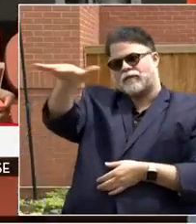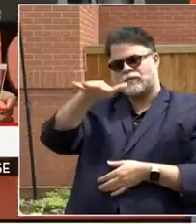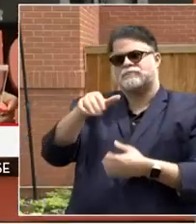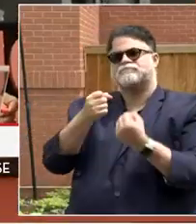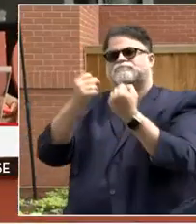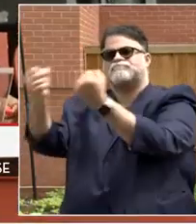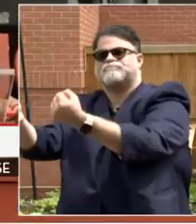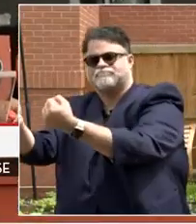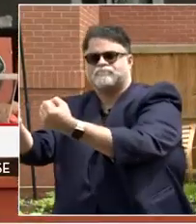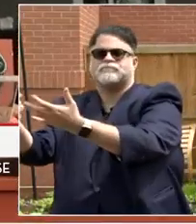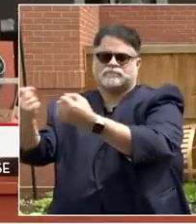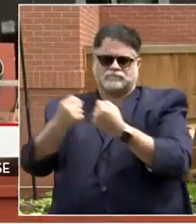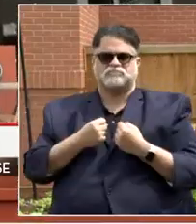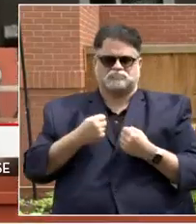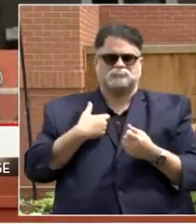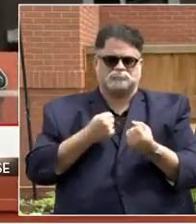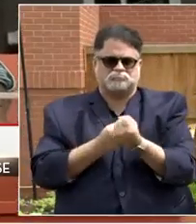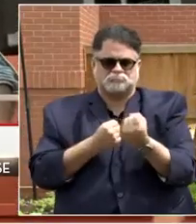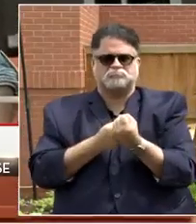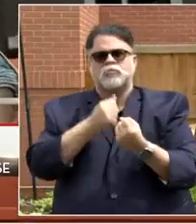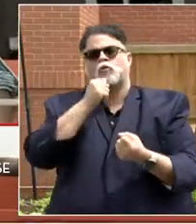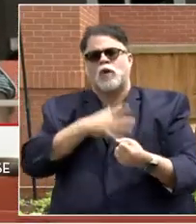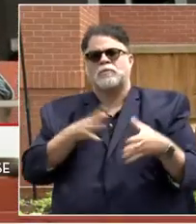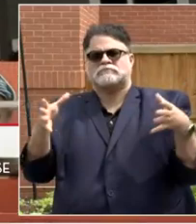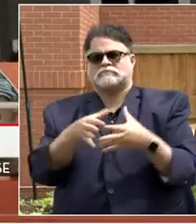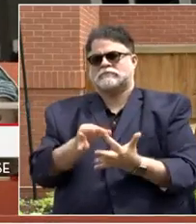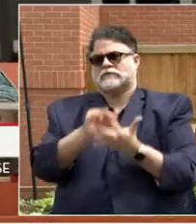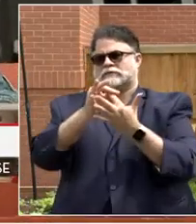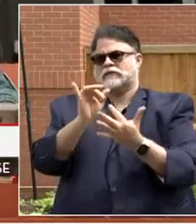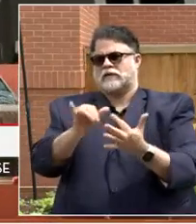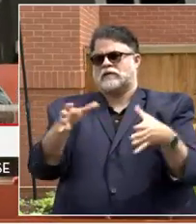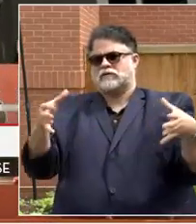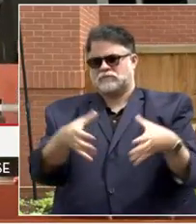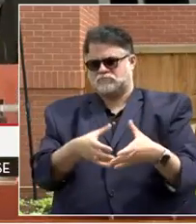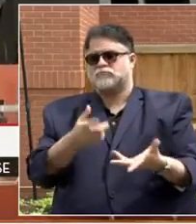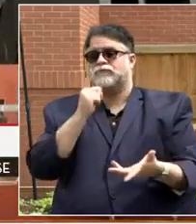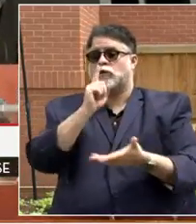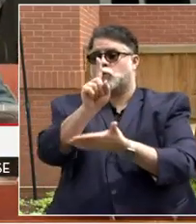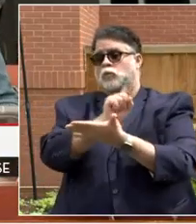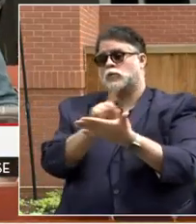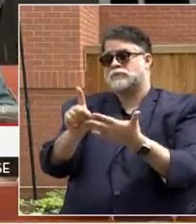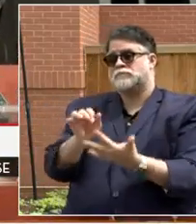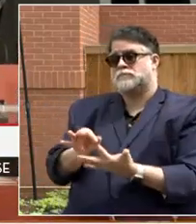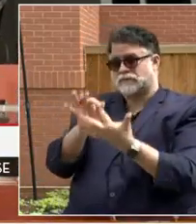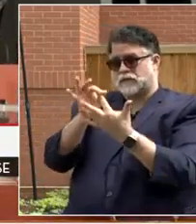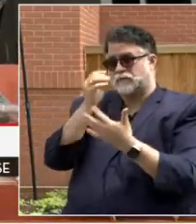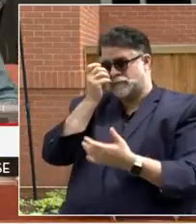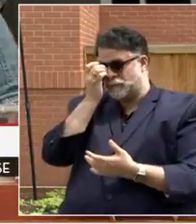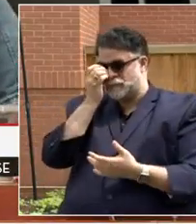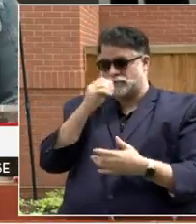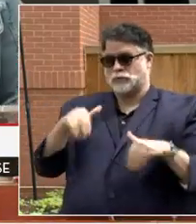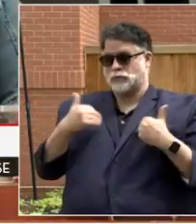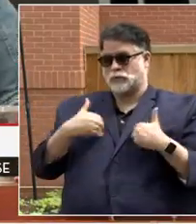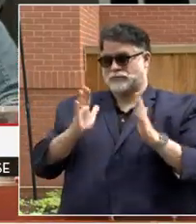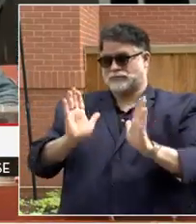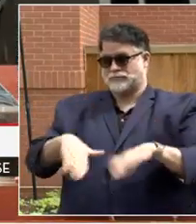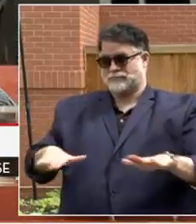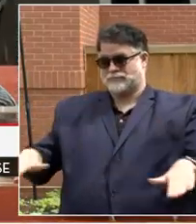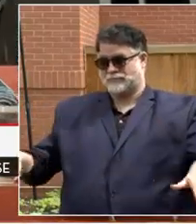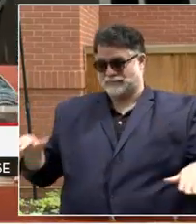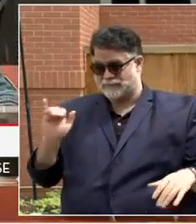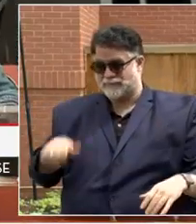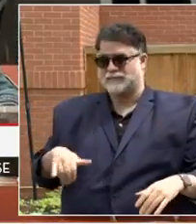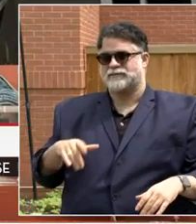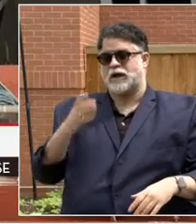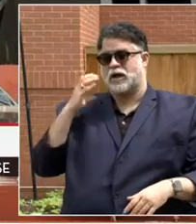from the community, y'all. We stayed on there for a whole week. The youngest child I took with me is my little cousin, Zaid.